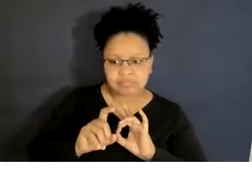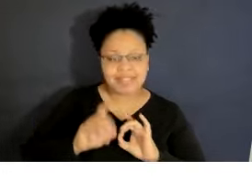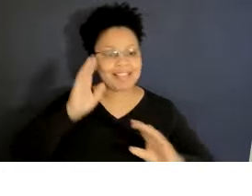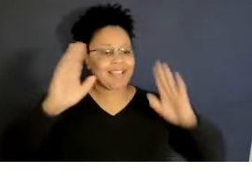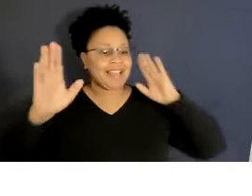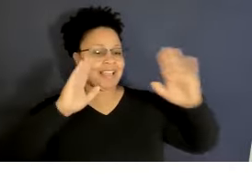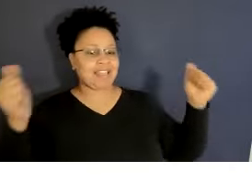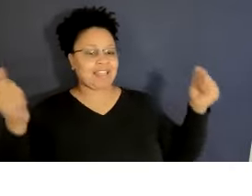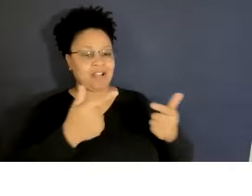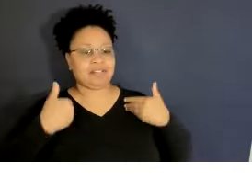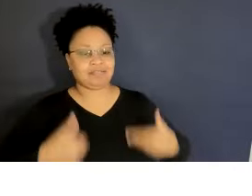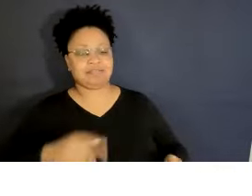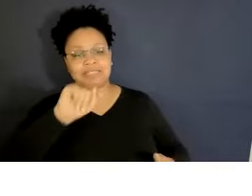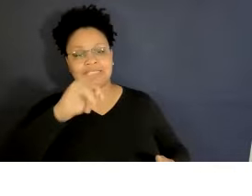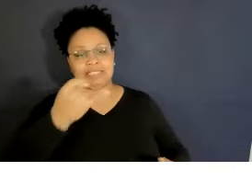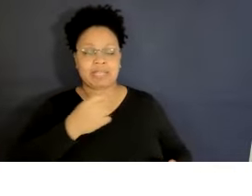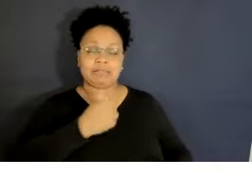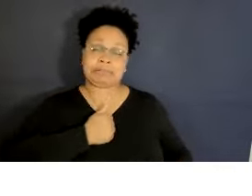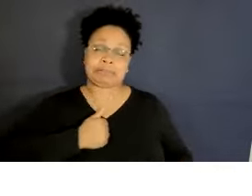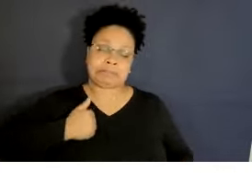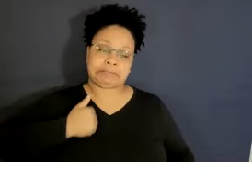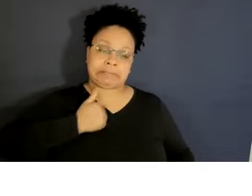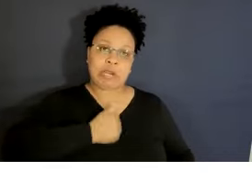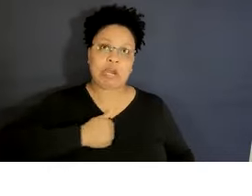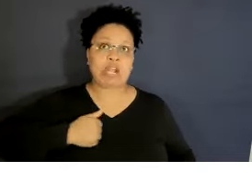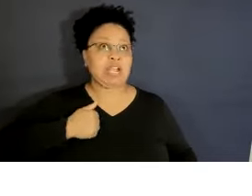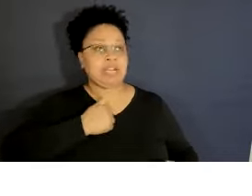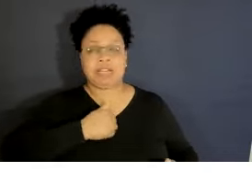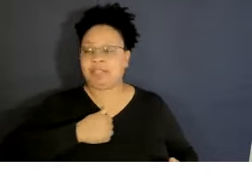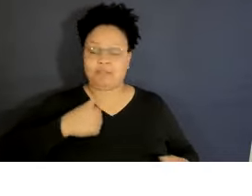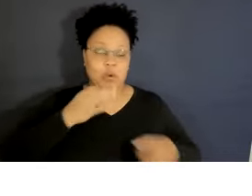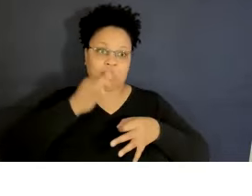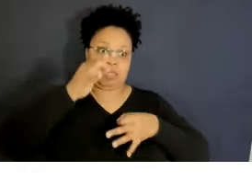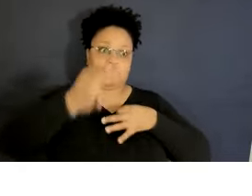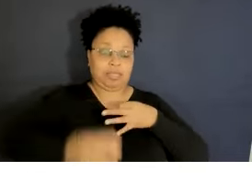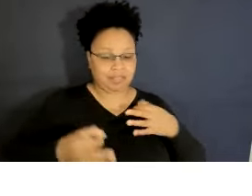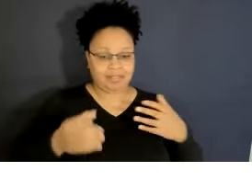Hi, everyone. This is TJ speaking. My apologies for the huge delay.